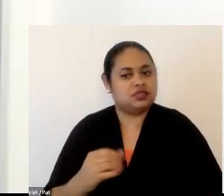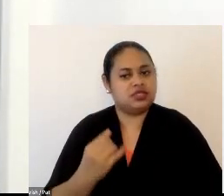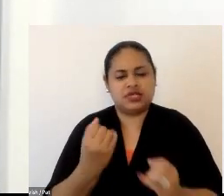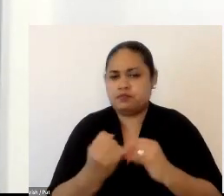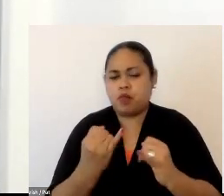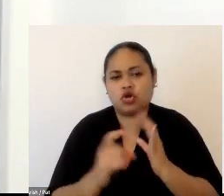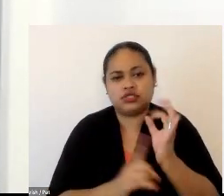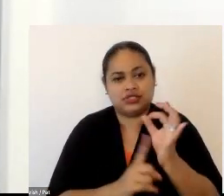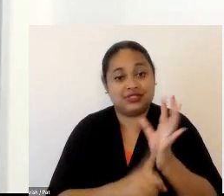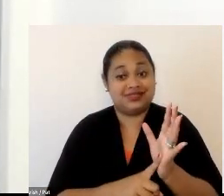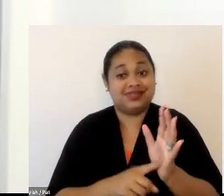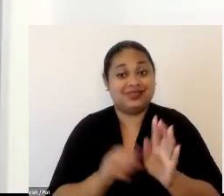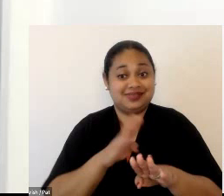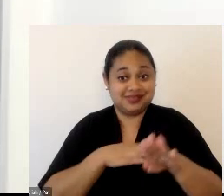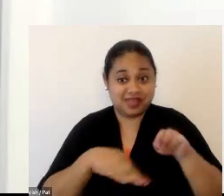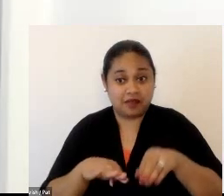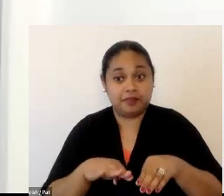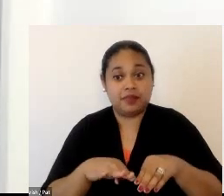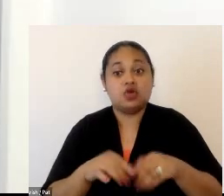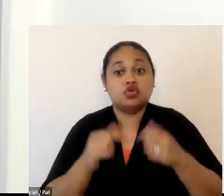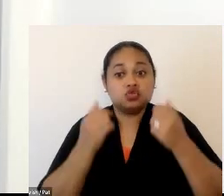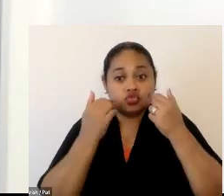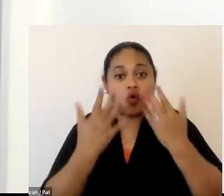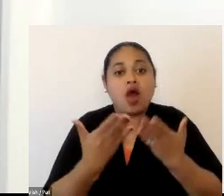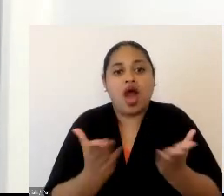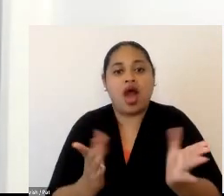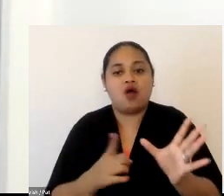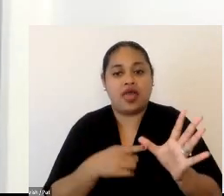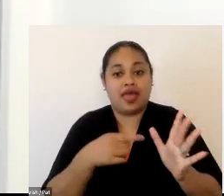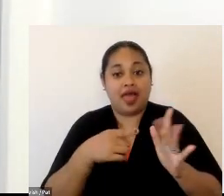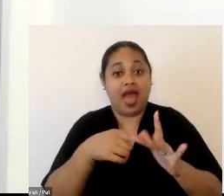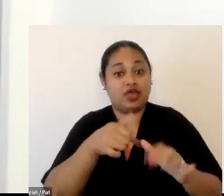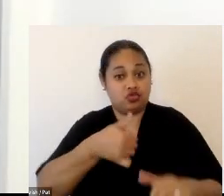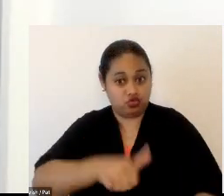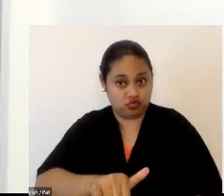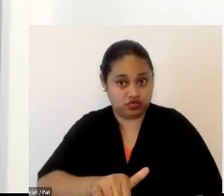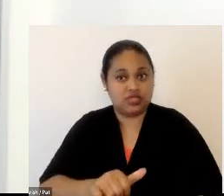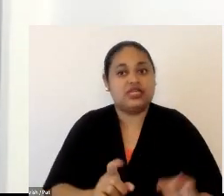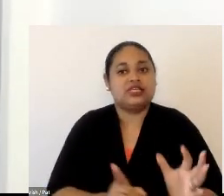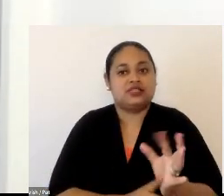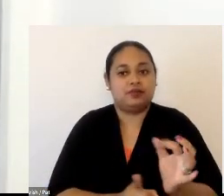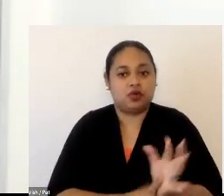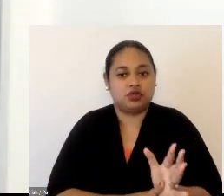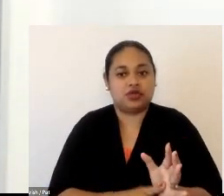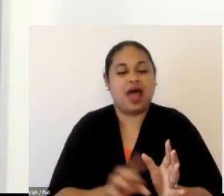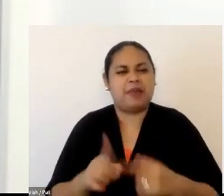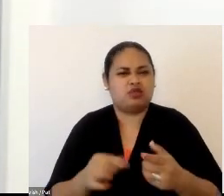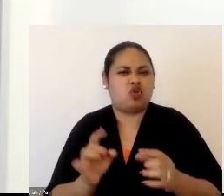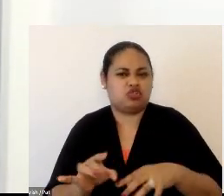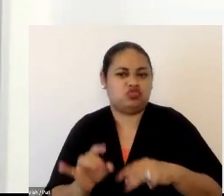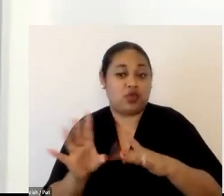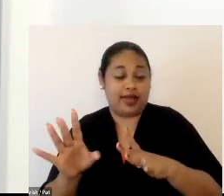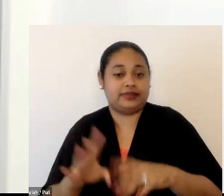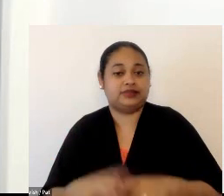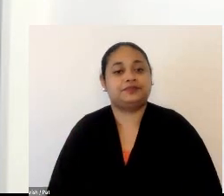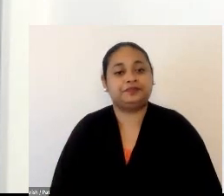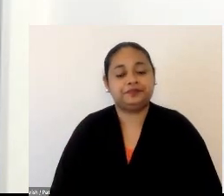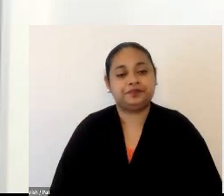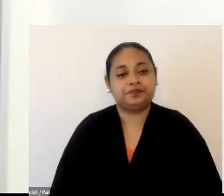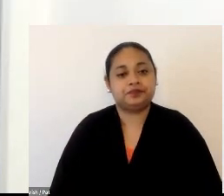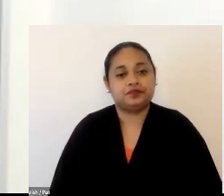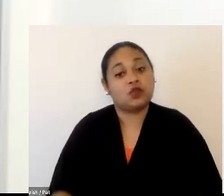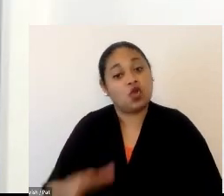public trust in the way that AI is used in significant decisions about Australians. So